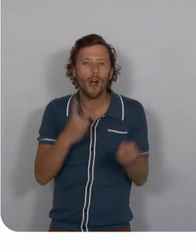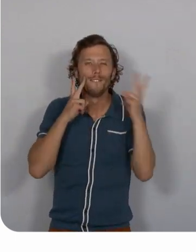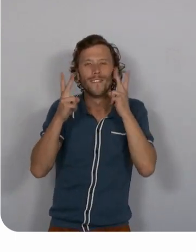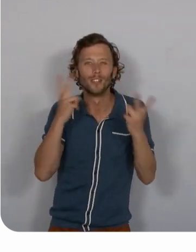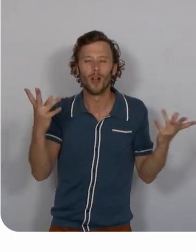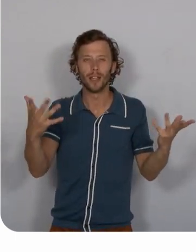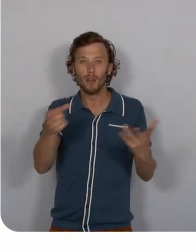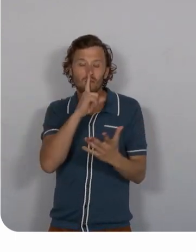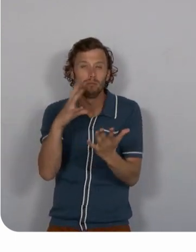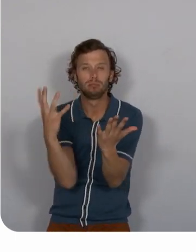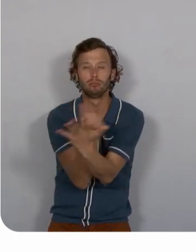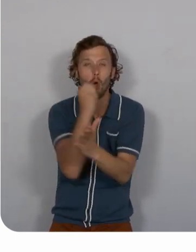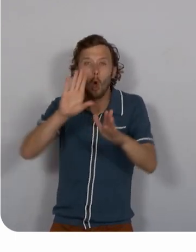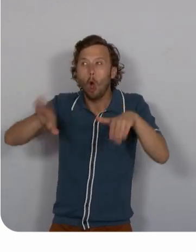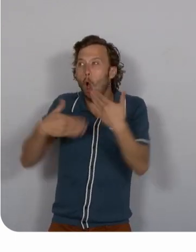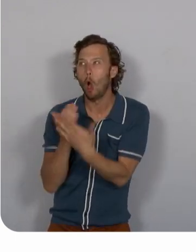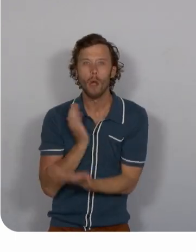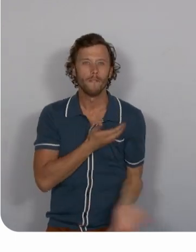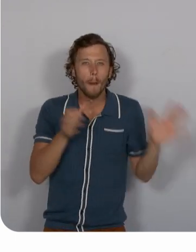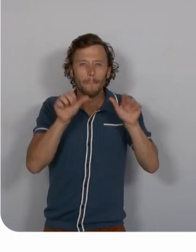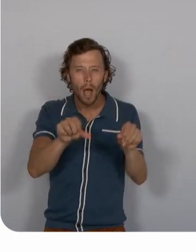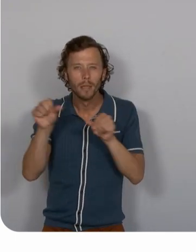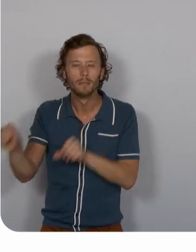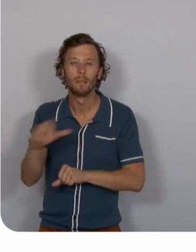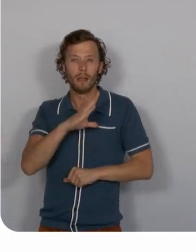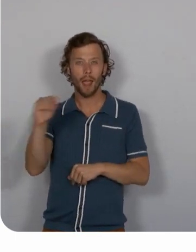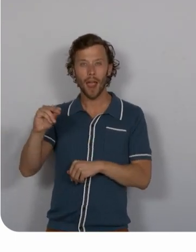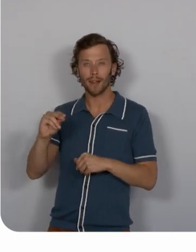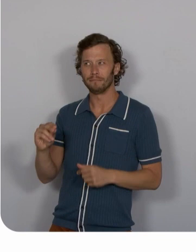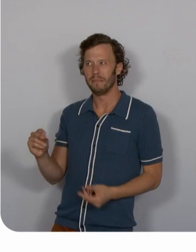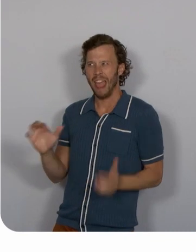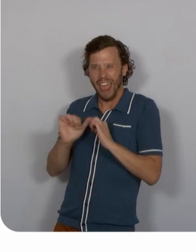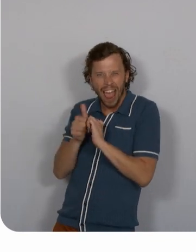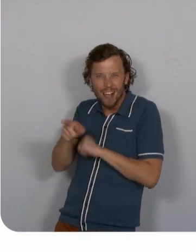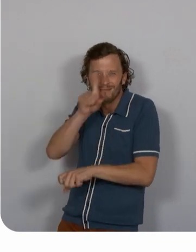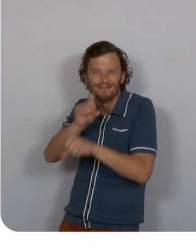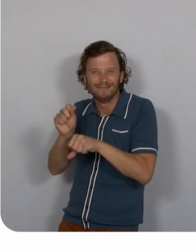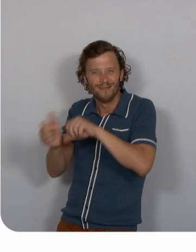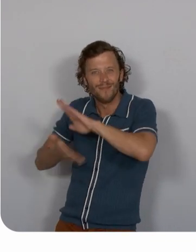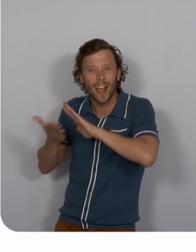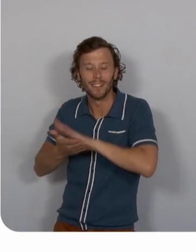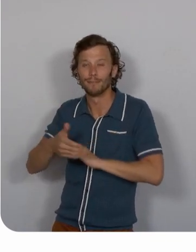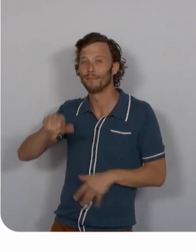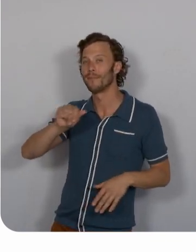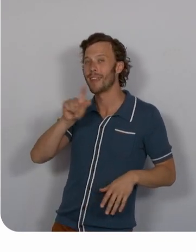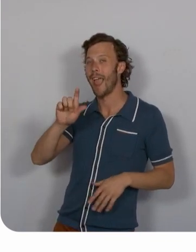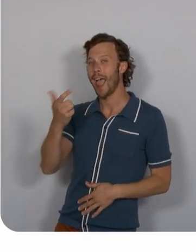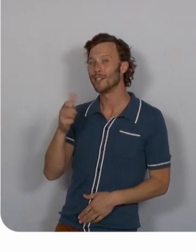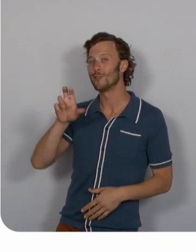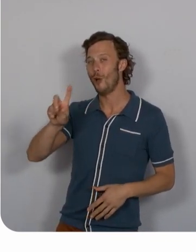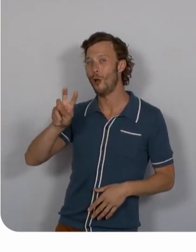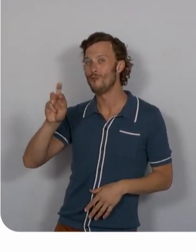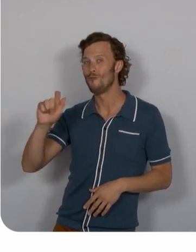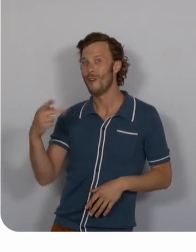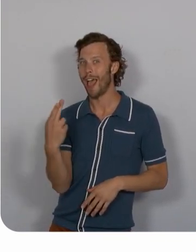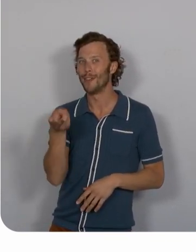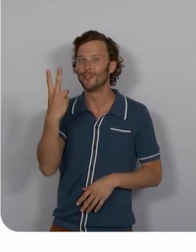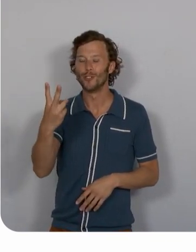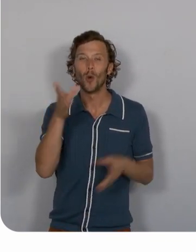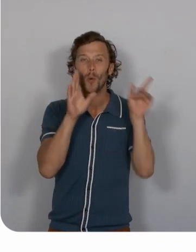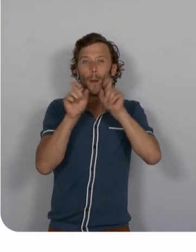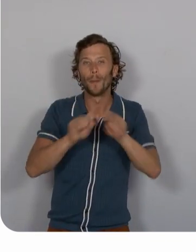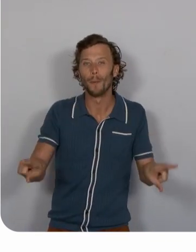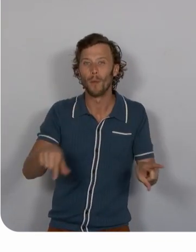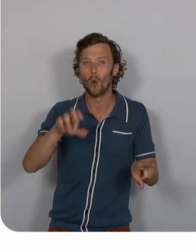take advantage of Quest 3's improved performance. Asgard's Wrath 2 is coming to Quest 2,